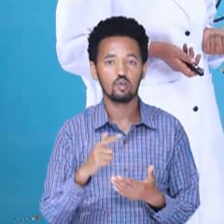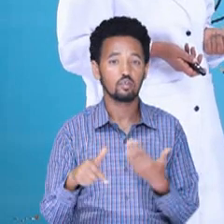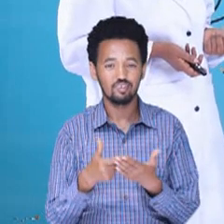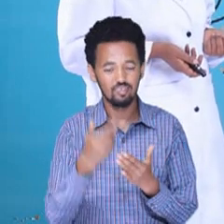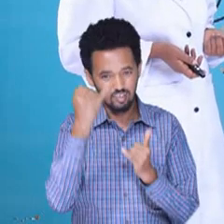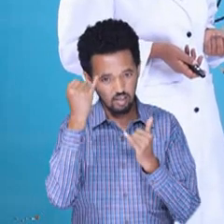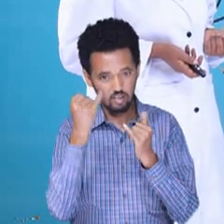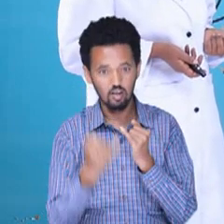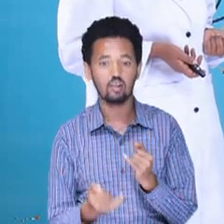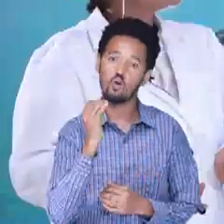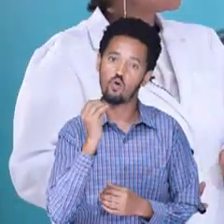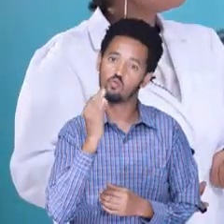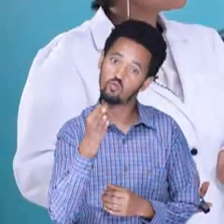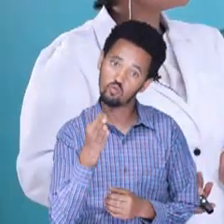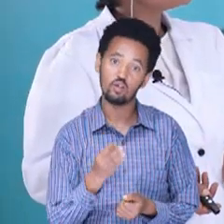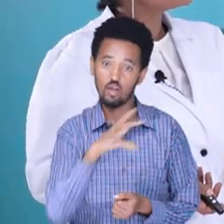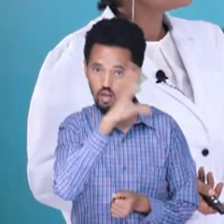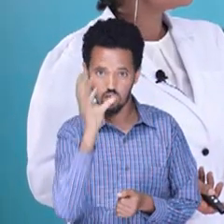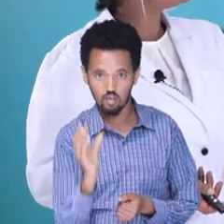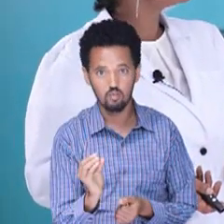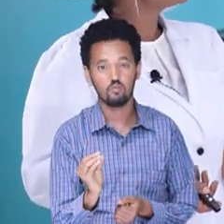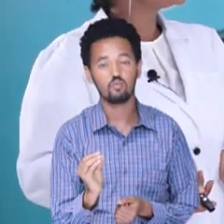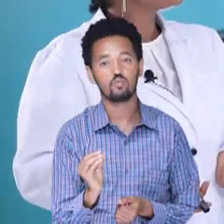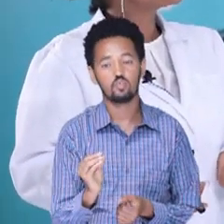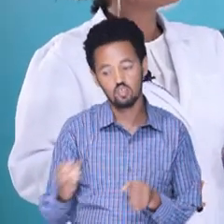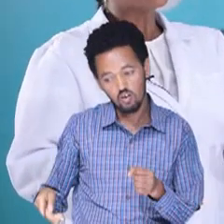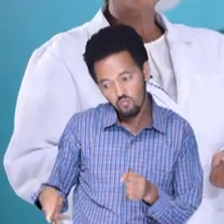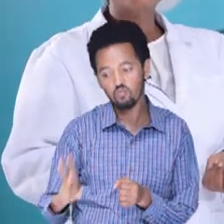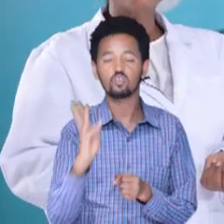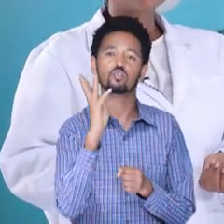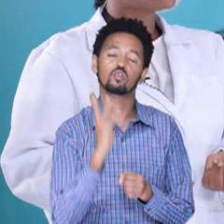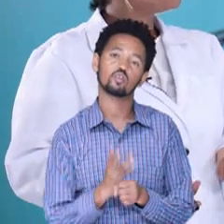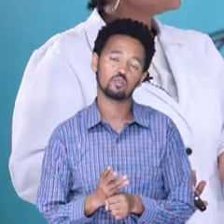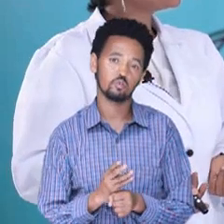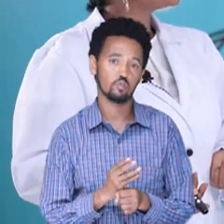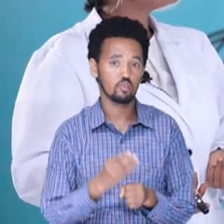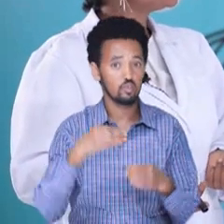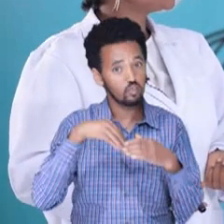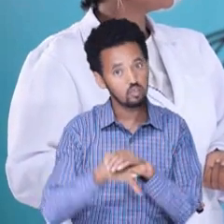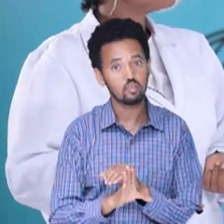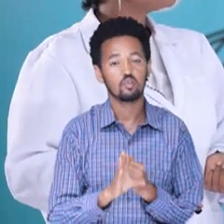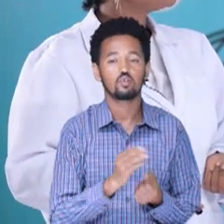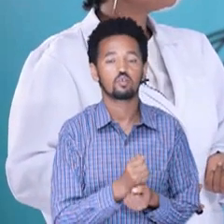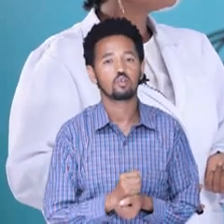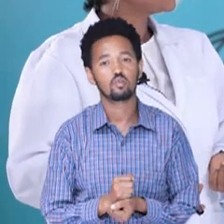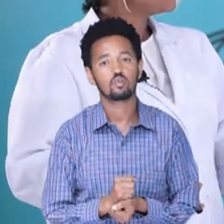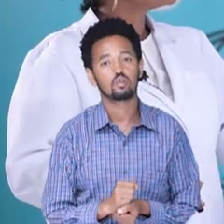the last type of African vegetation is the Mediterranean